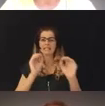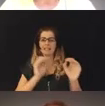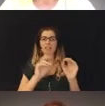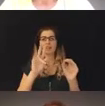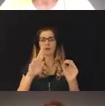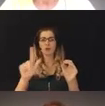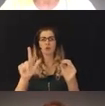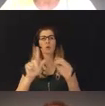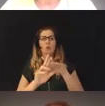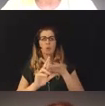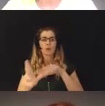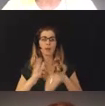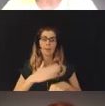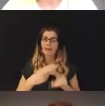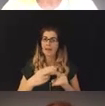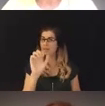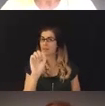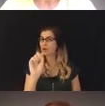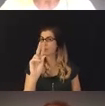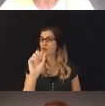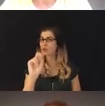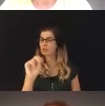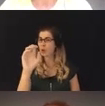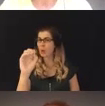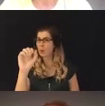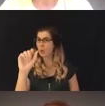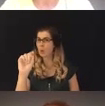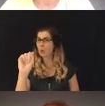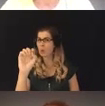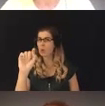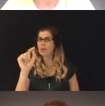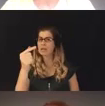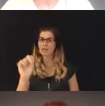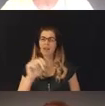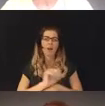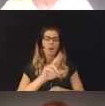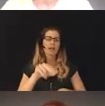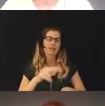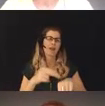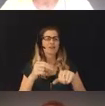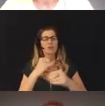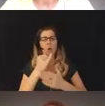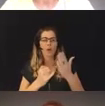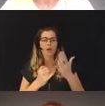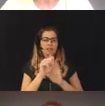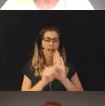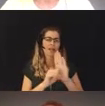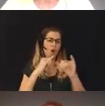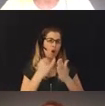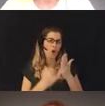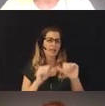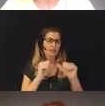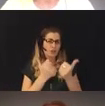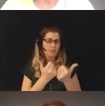Retreat. My name is Susan Auchin, and I work at the National Assembly of State Arts Agencies. Today's